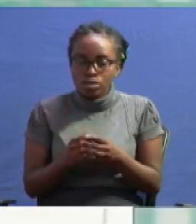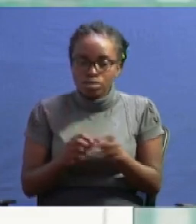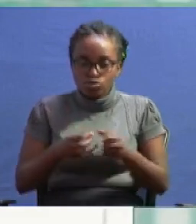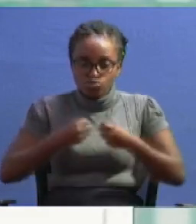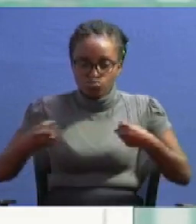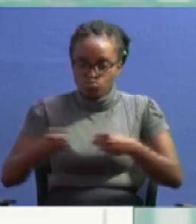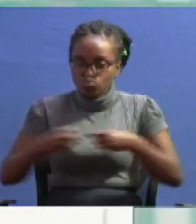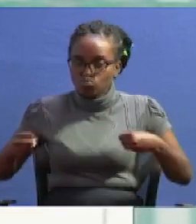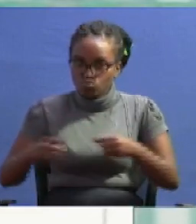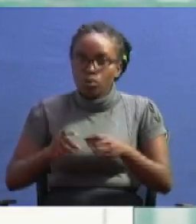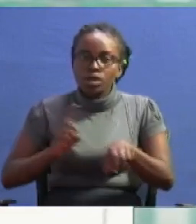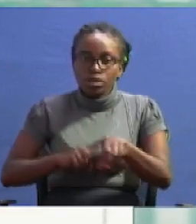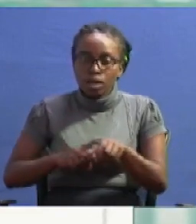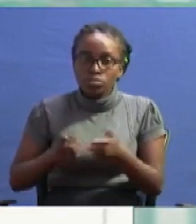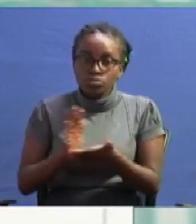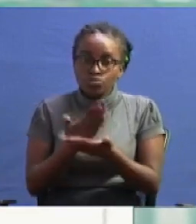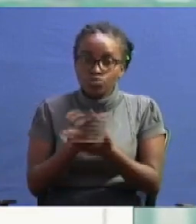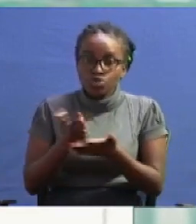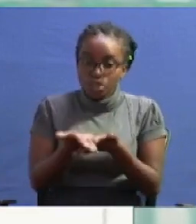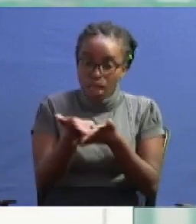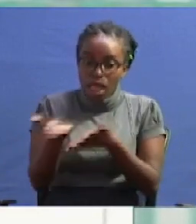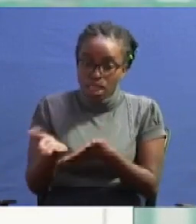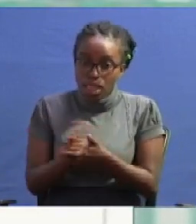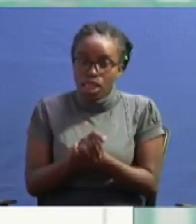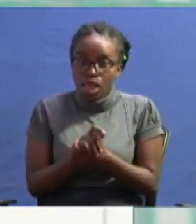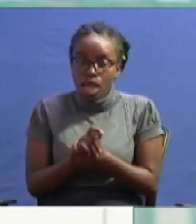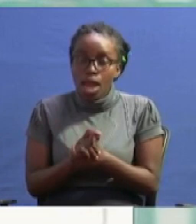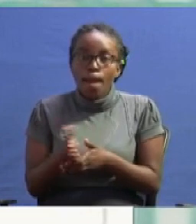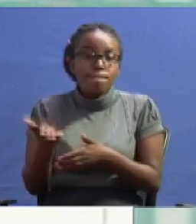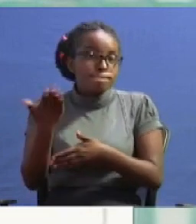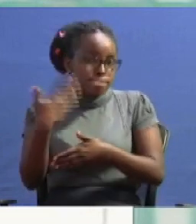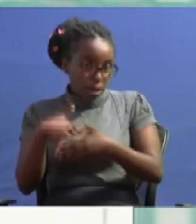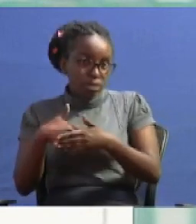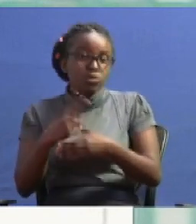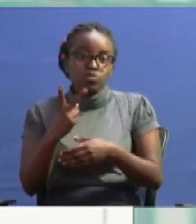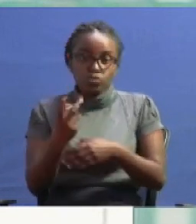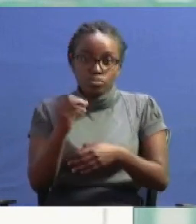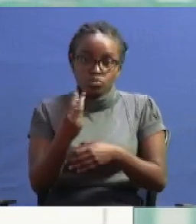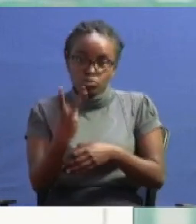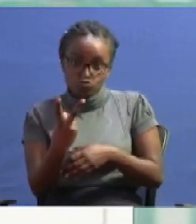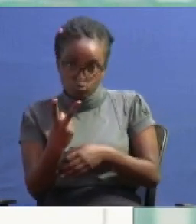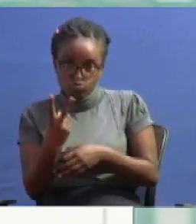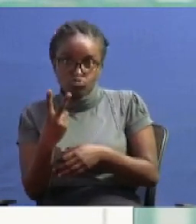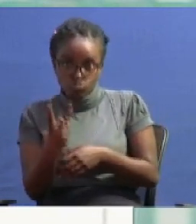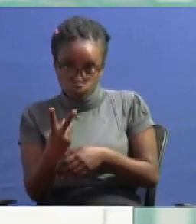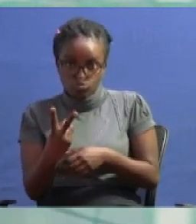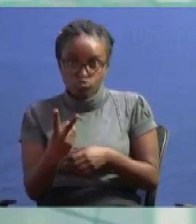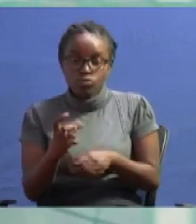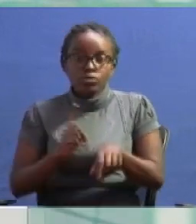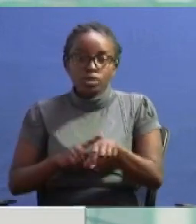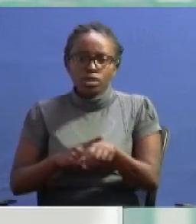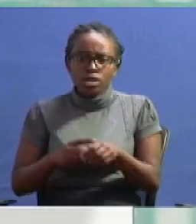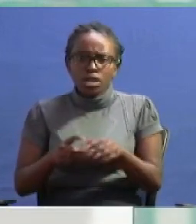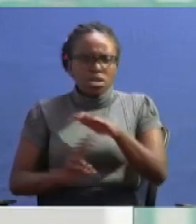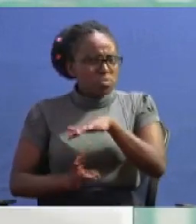to sharing this leadership cake, back in 2022, I think the Deputy President overlooked